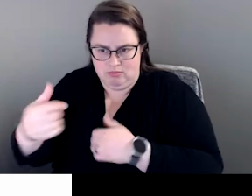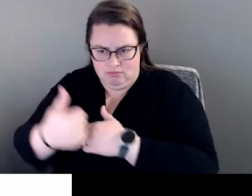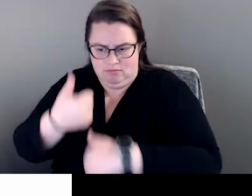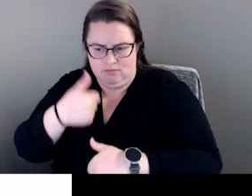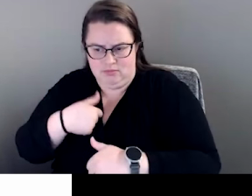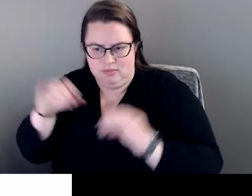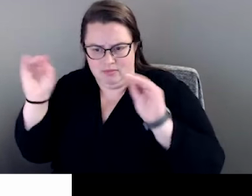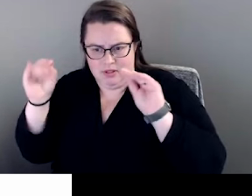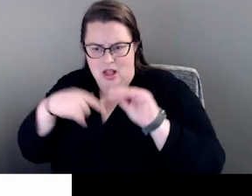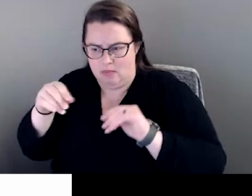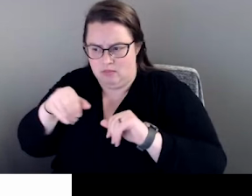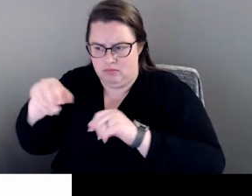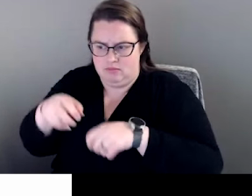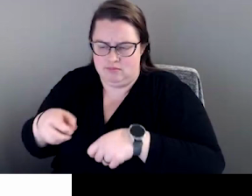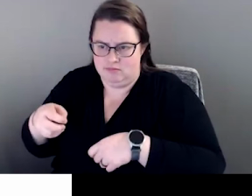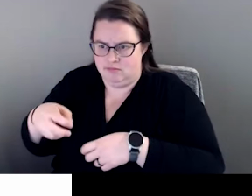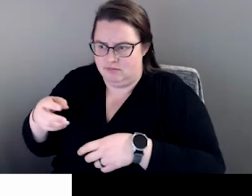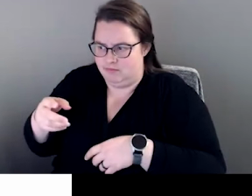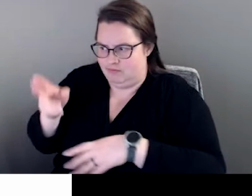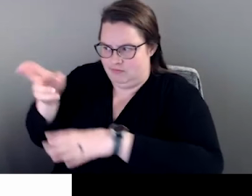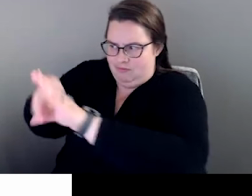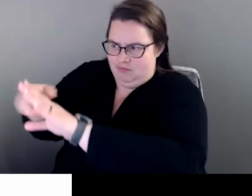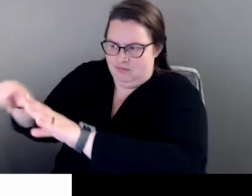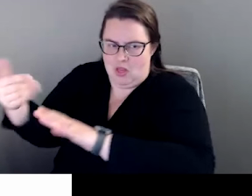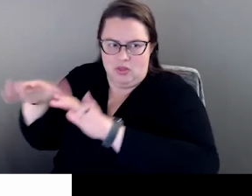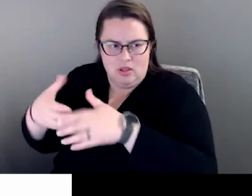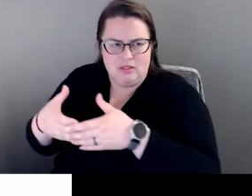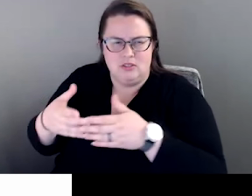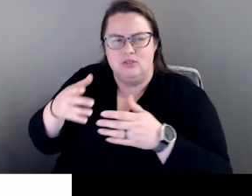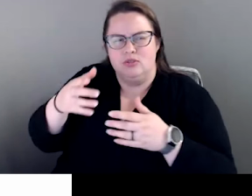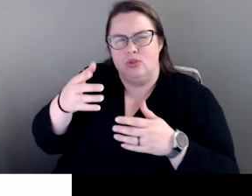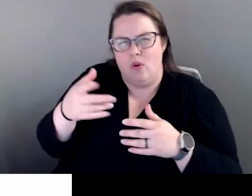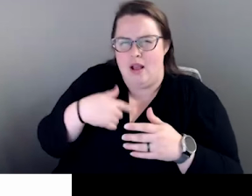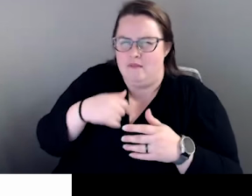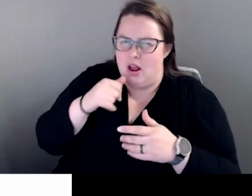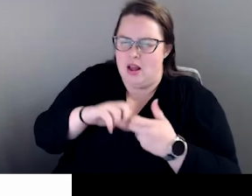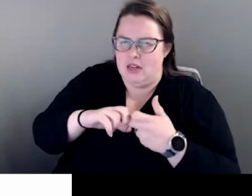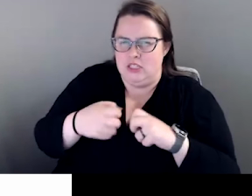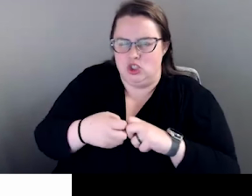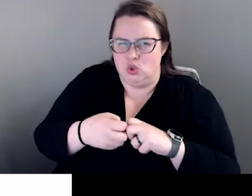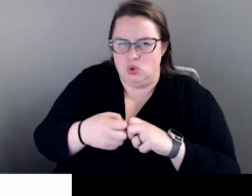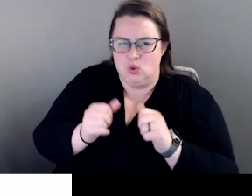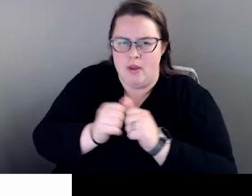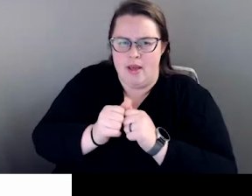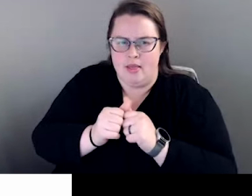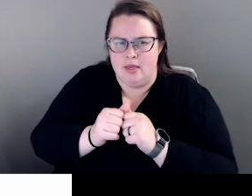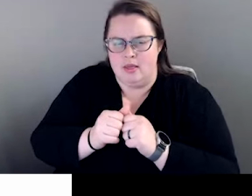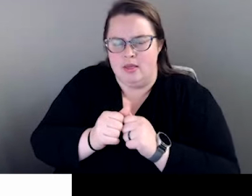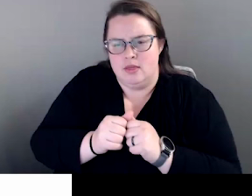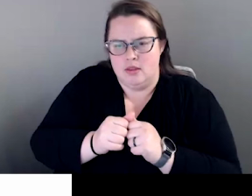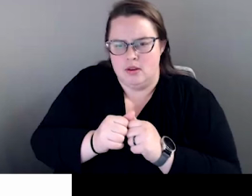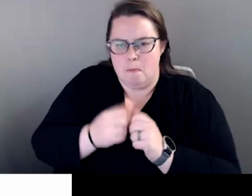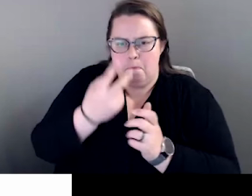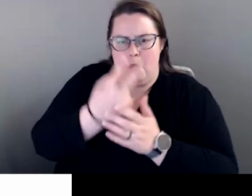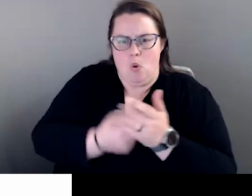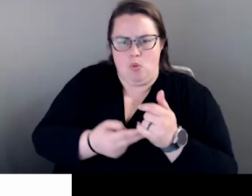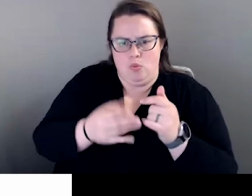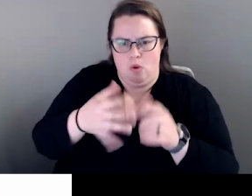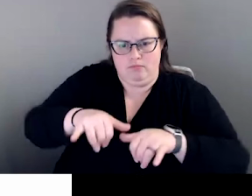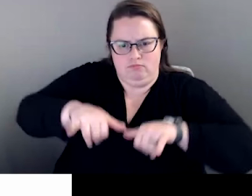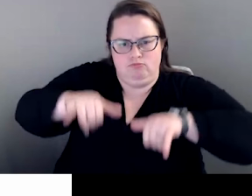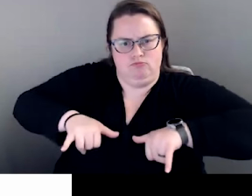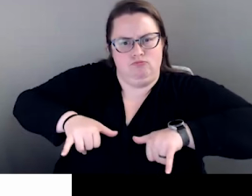I will move out of the class. So I haven't really had issues of both parties wanting to